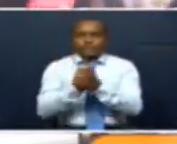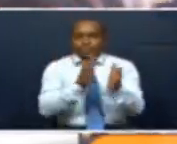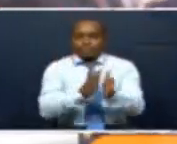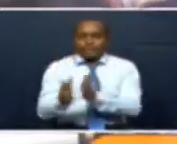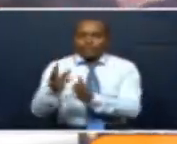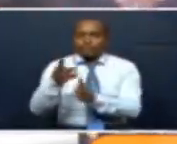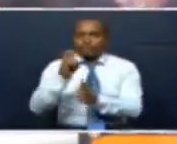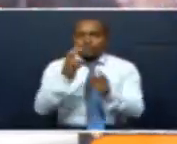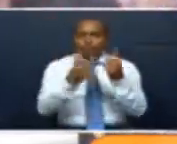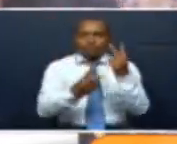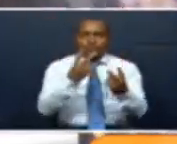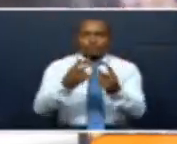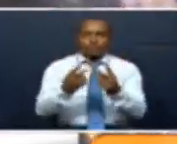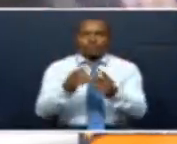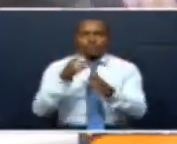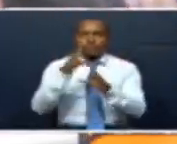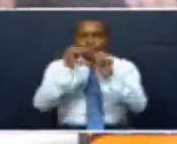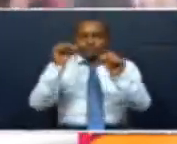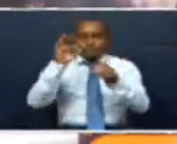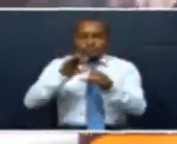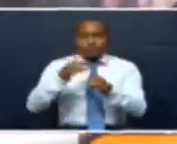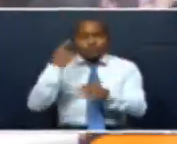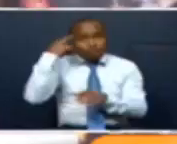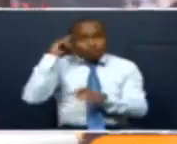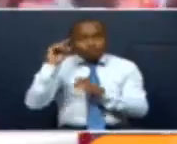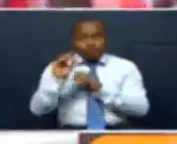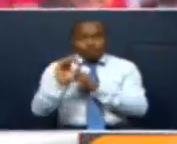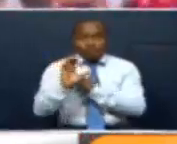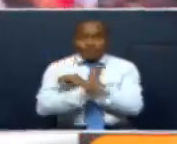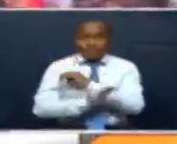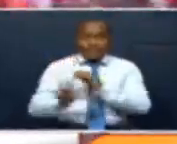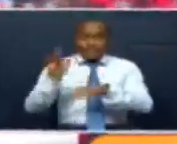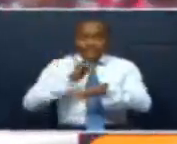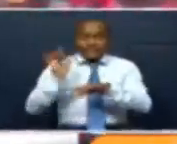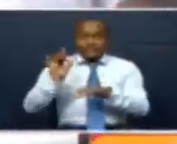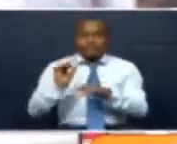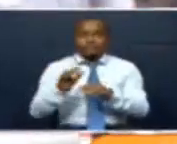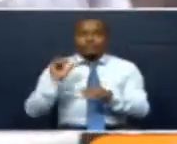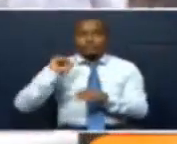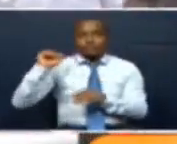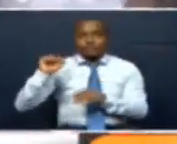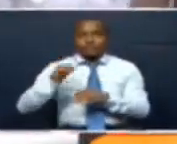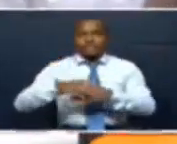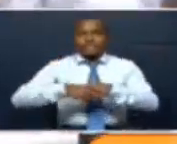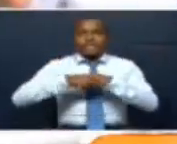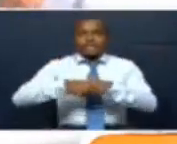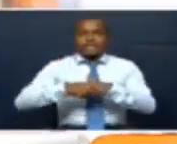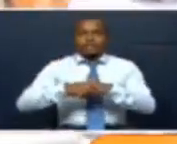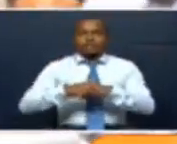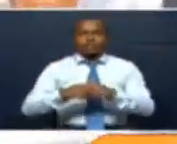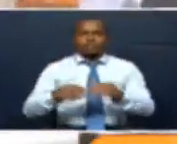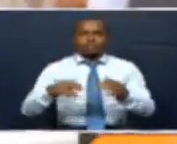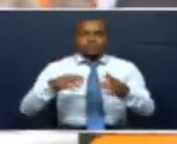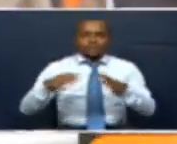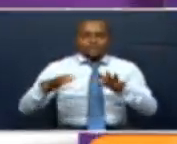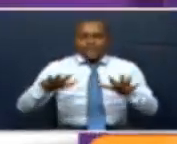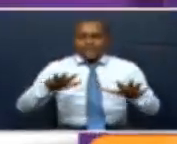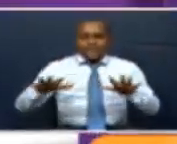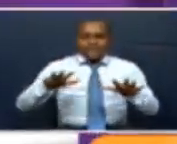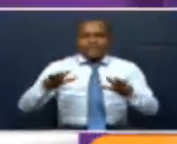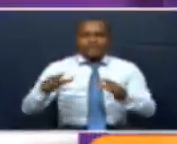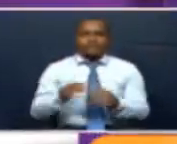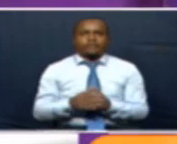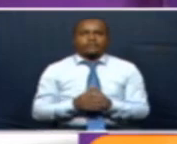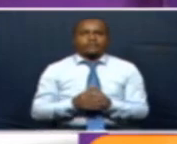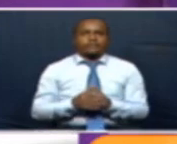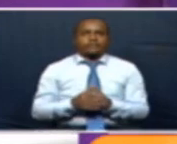election. For a country so delicate in matters politics, the handshake stood on shaky ground until...